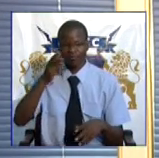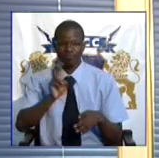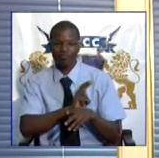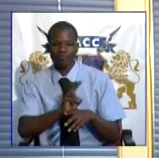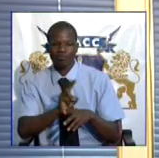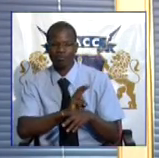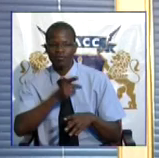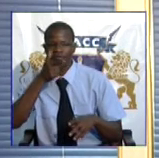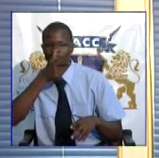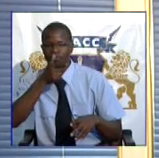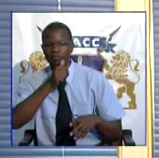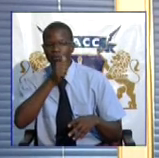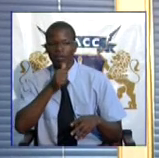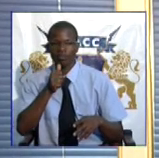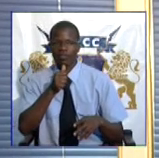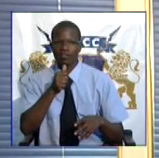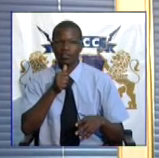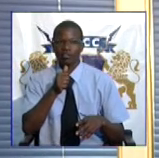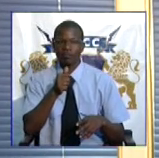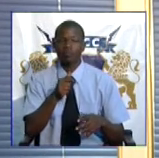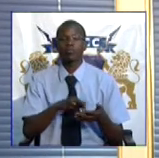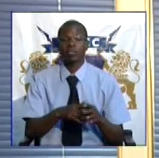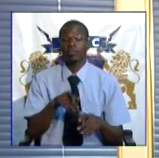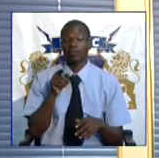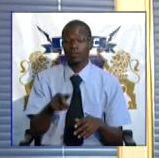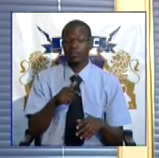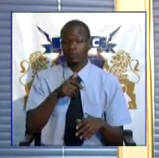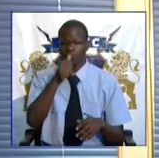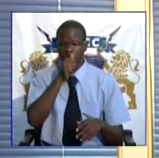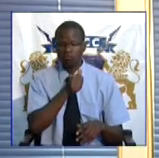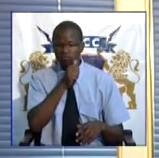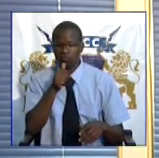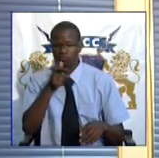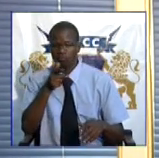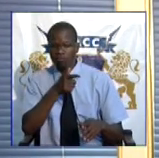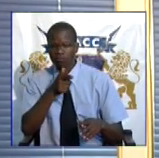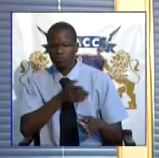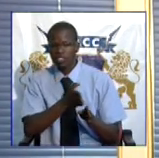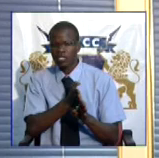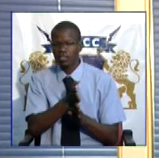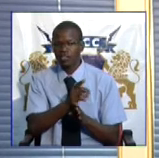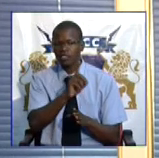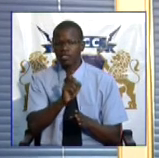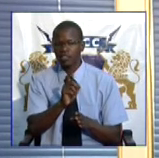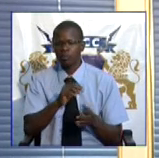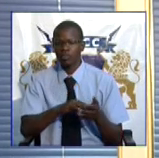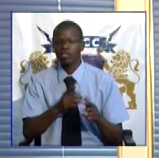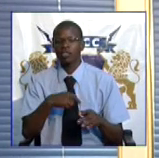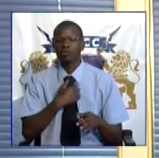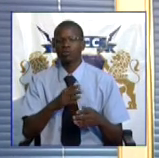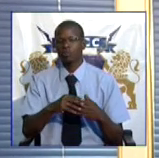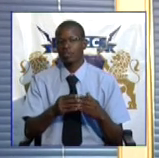idea behind the secretive integrity testing is to establish an aura of omnipresence, demonstrating